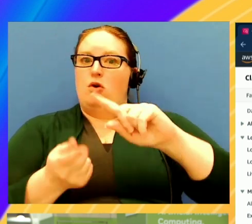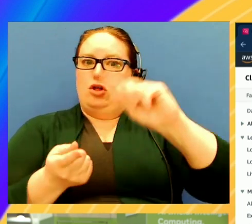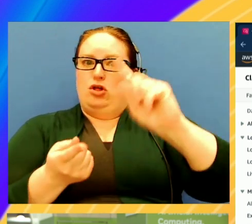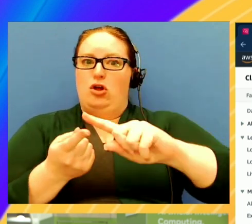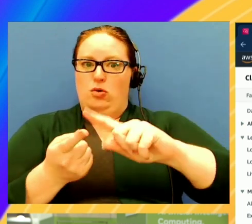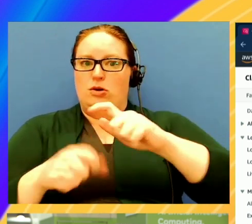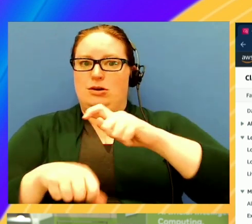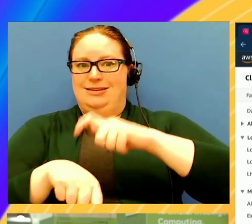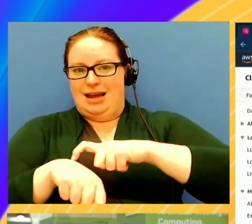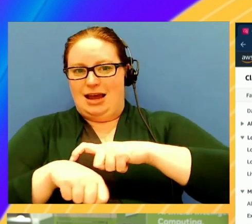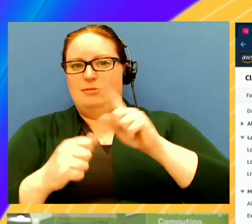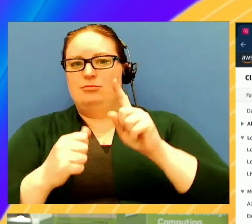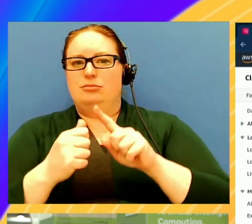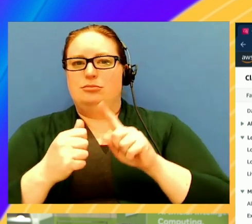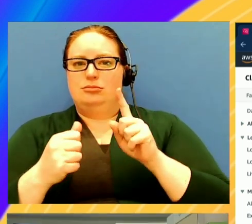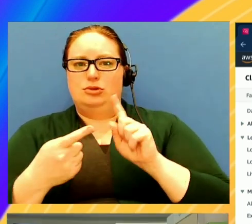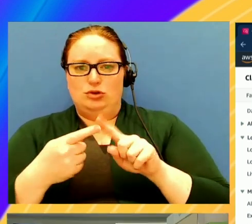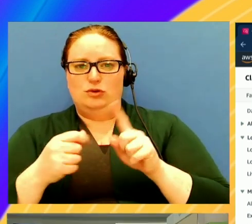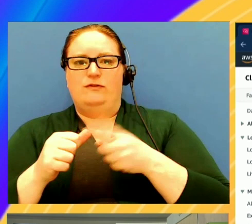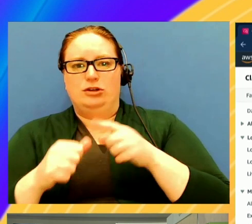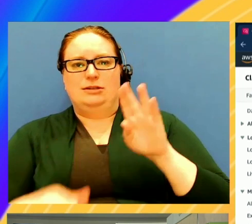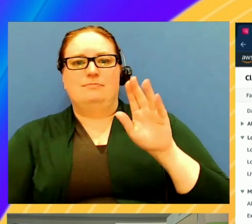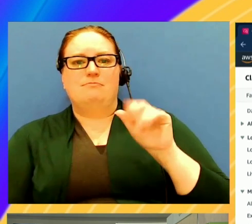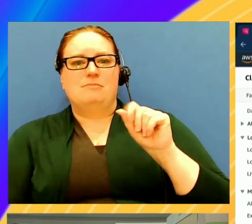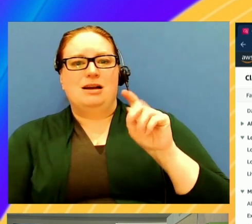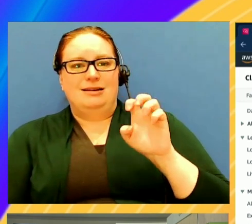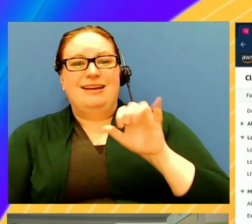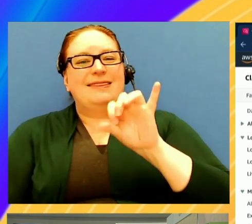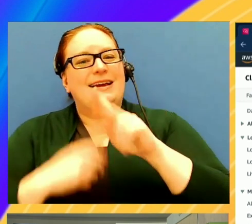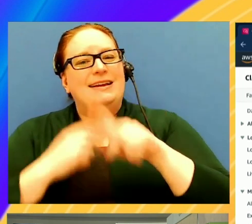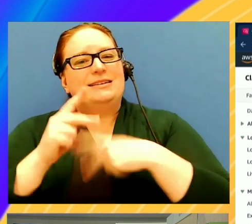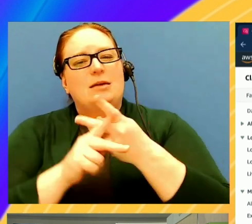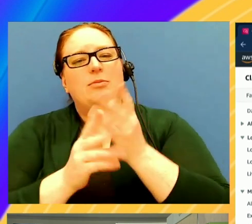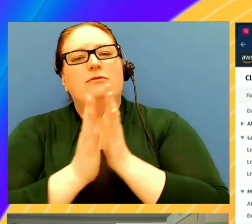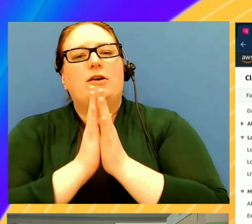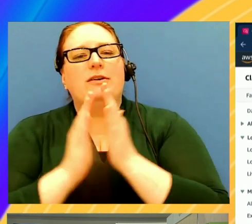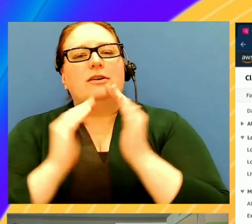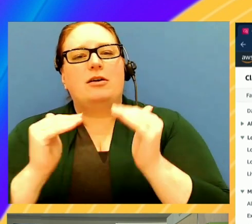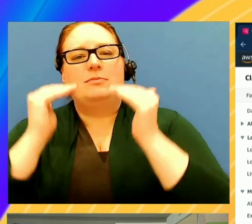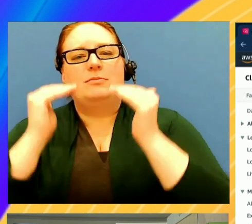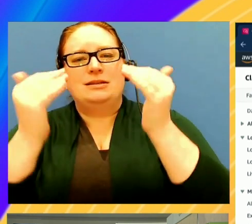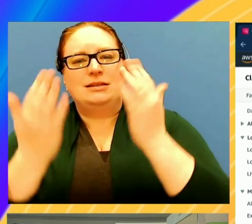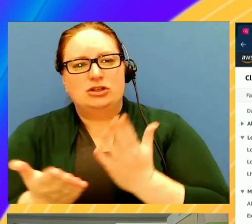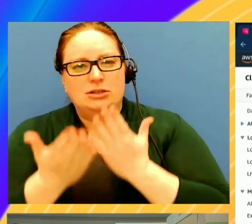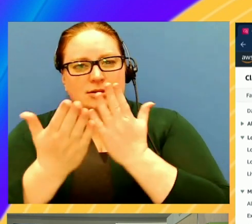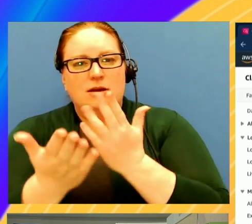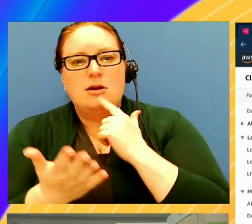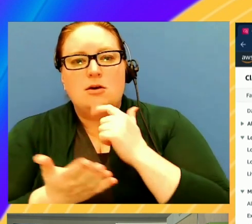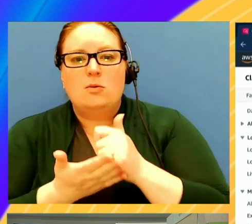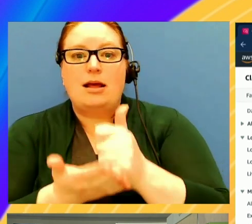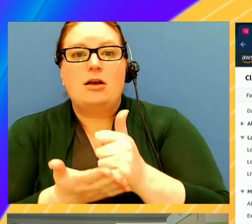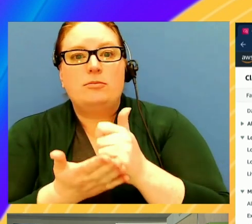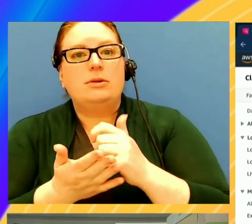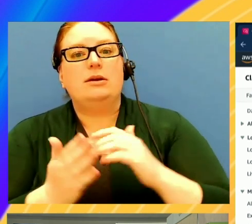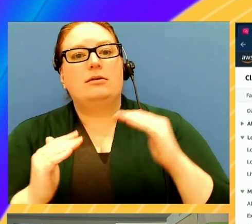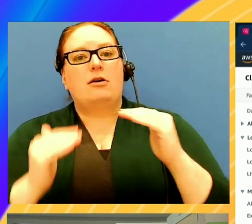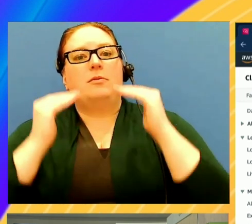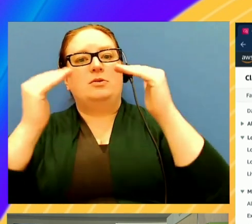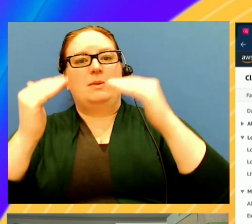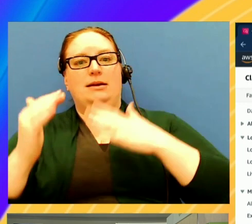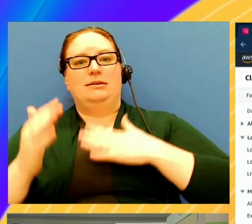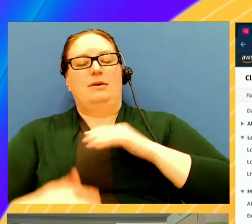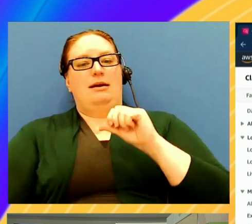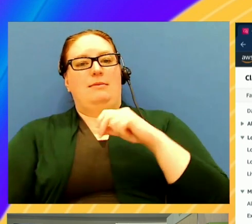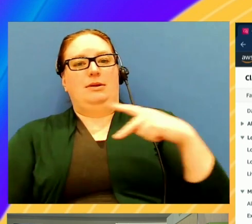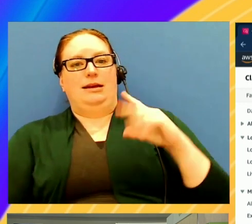byte. So these kind of traffic optimization suggestions would help me to optimize my application delivery. This